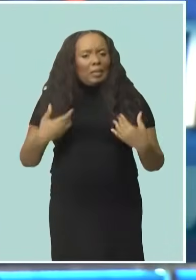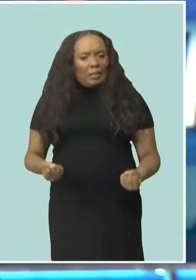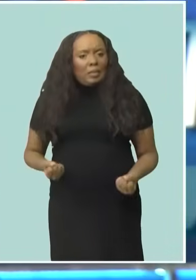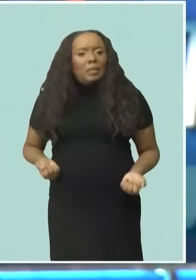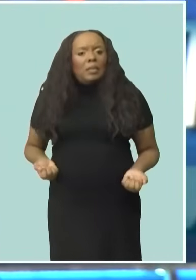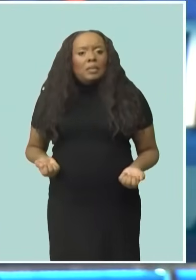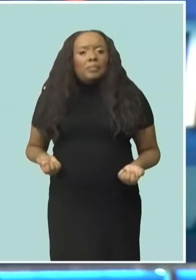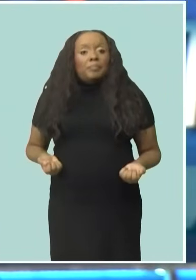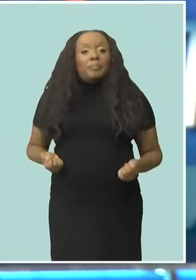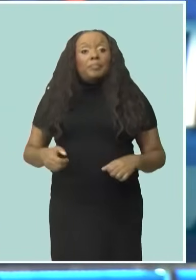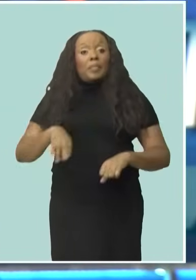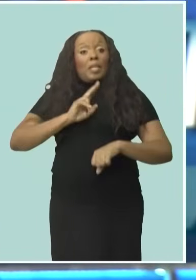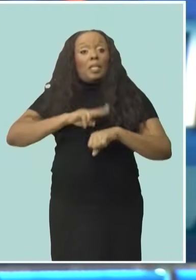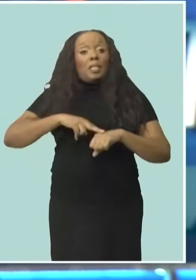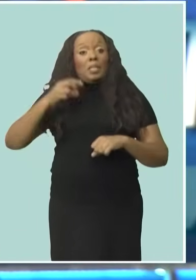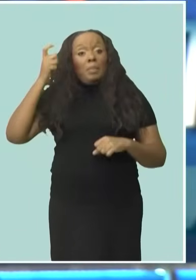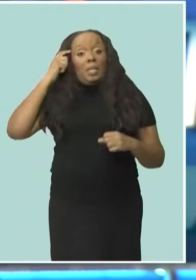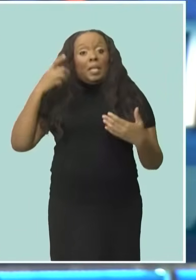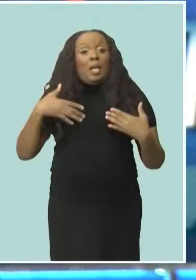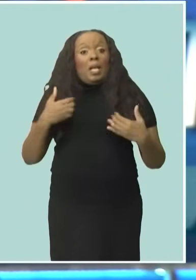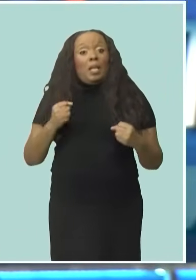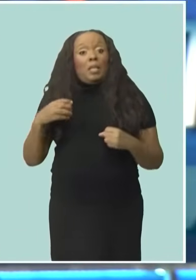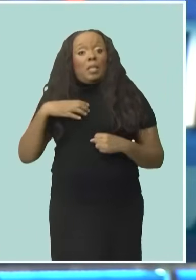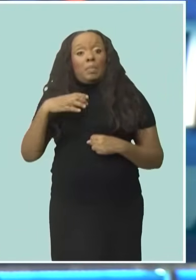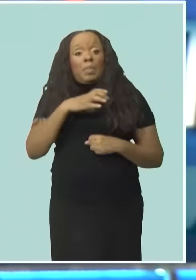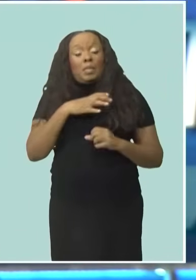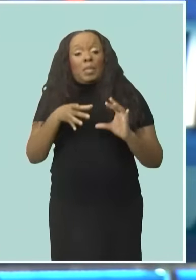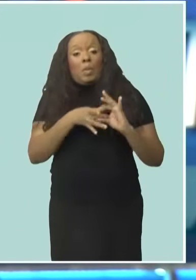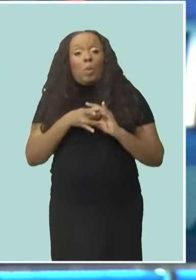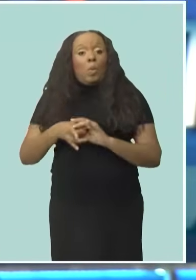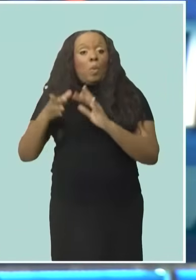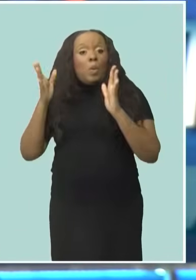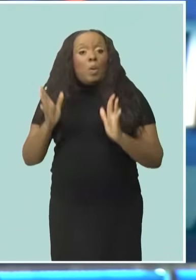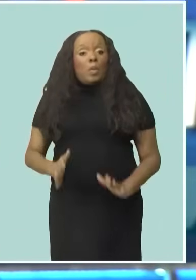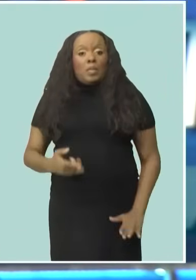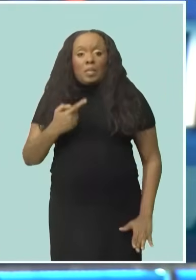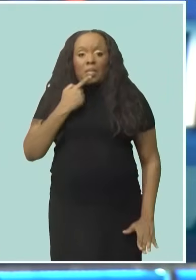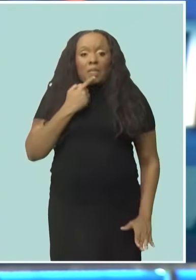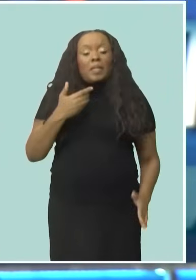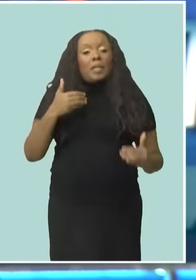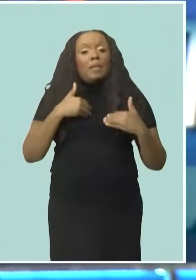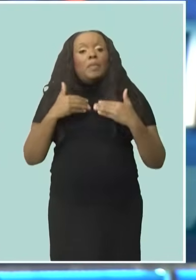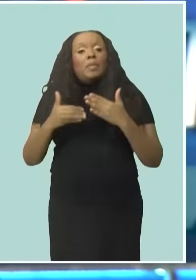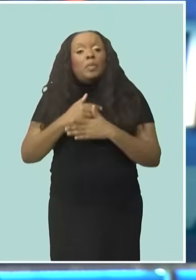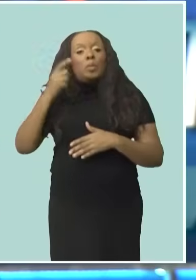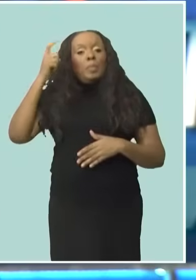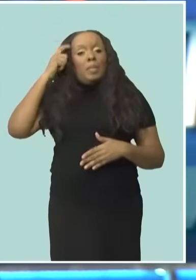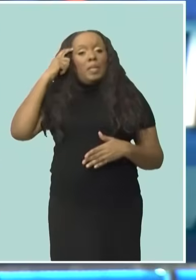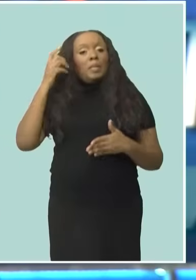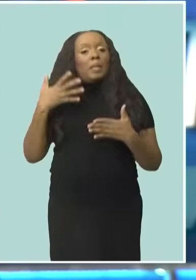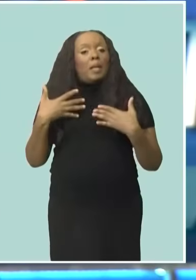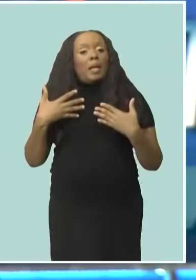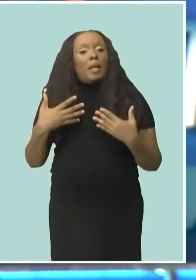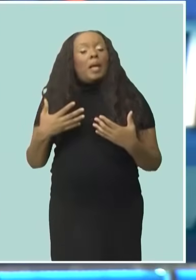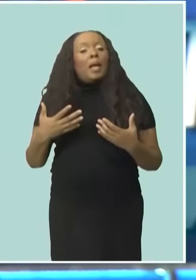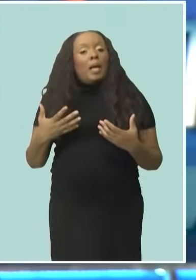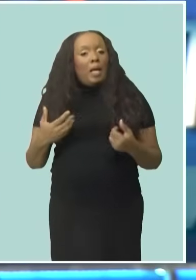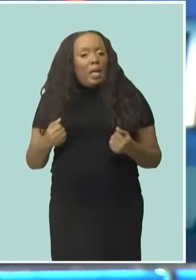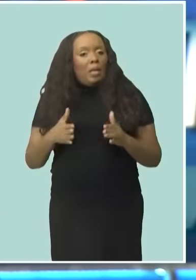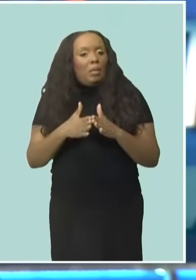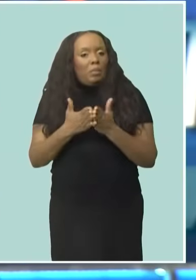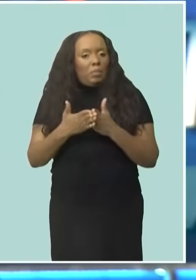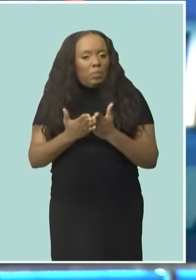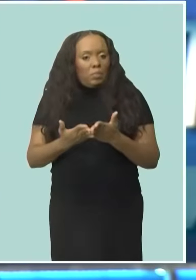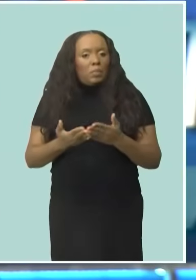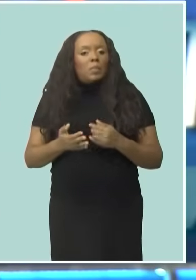And according to National Mental Health Commission Coordinator Kay Belgrave, they've created a new mental health directory. This, she says, will